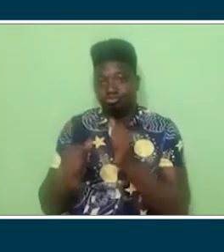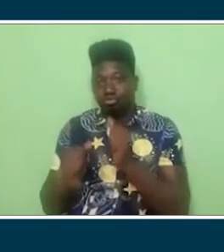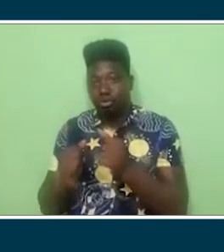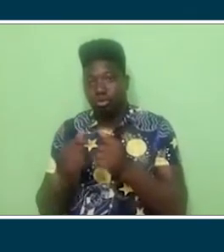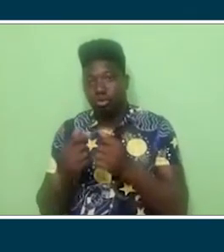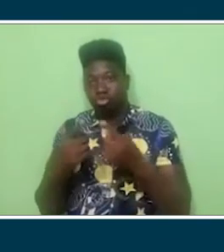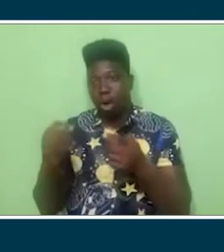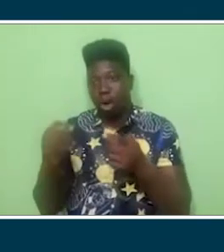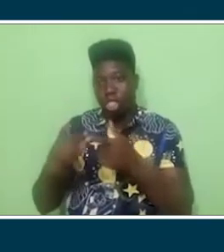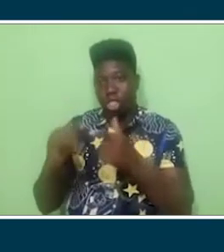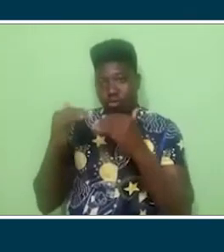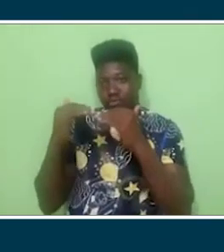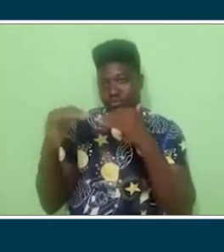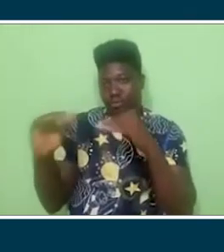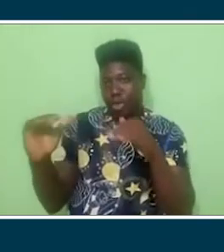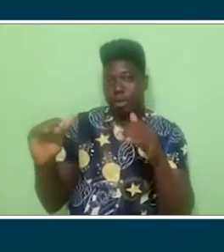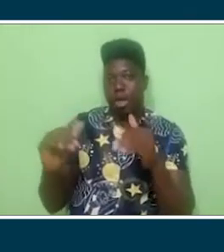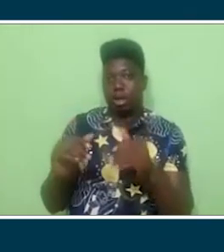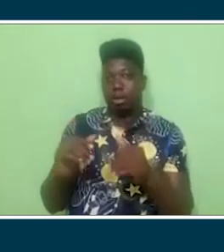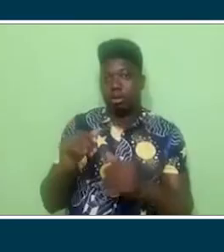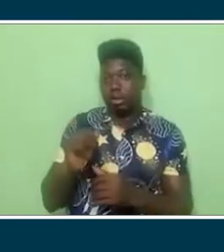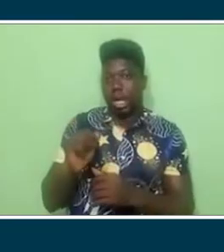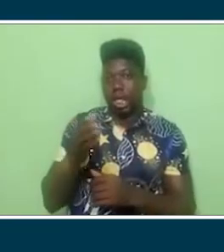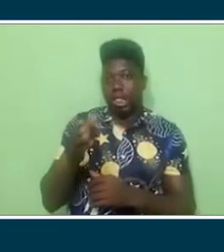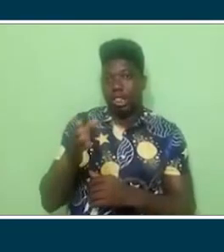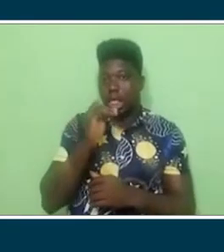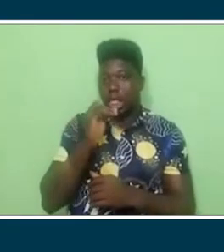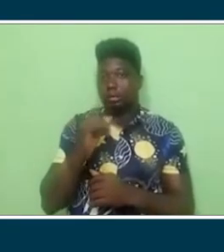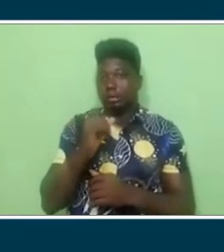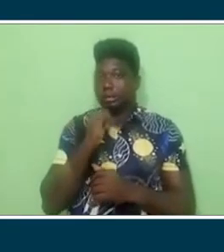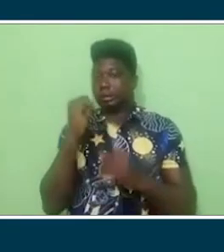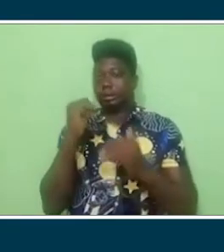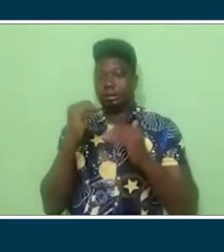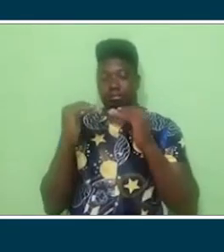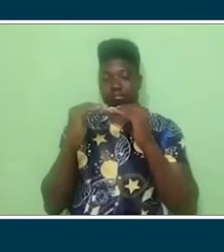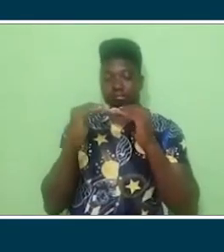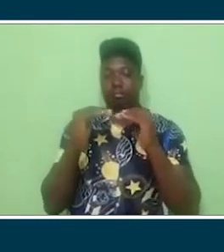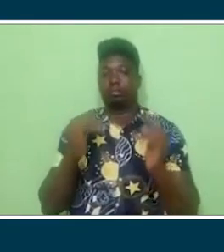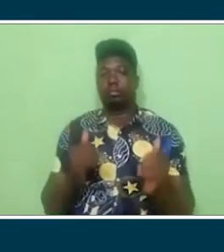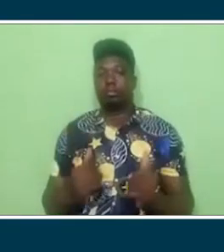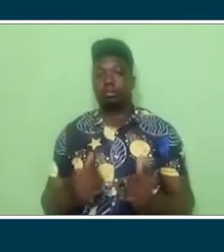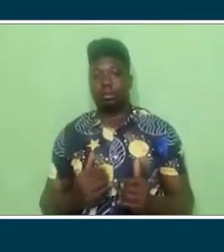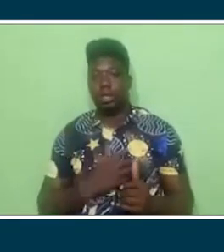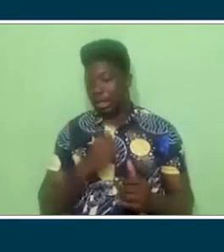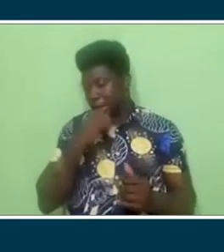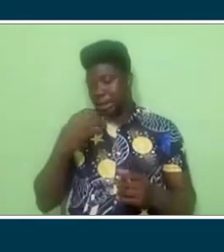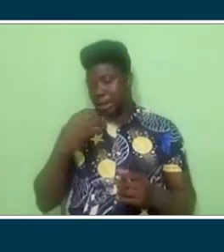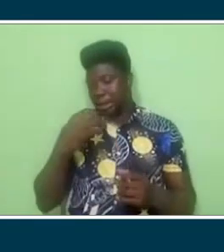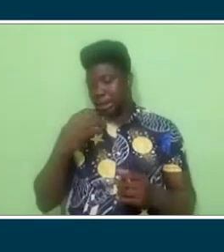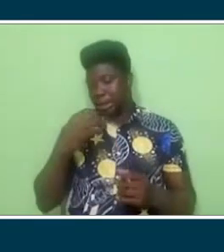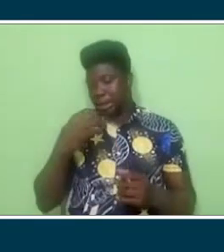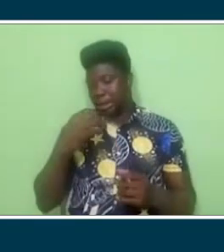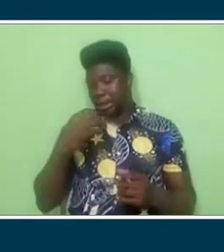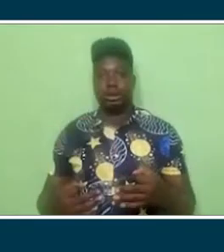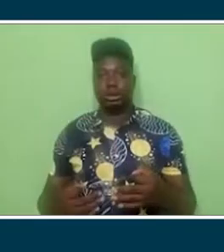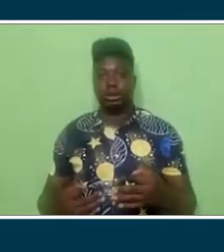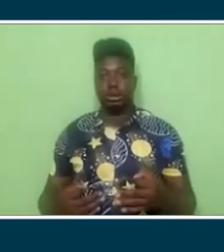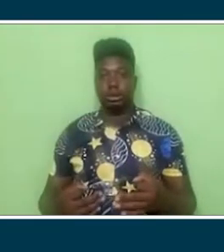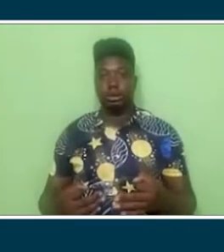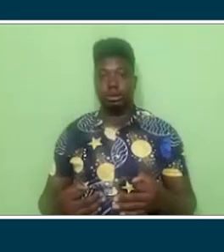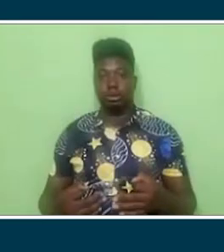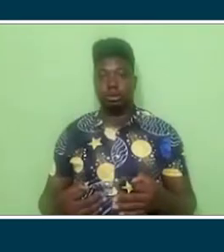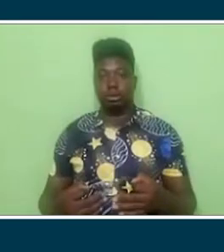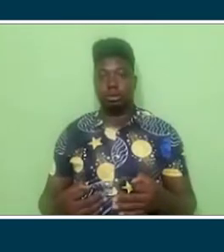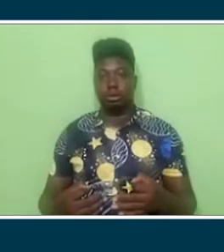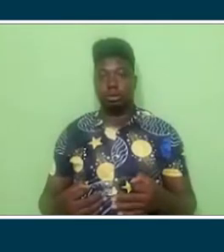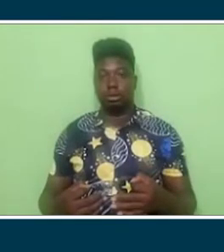there is inequality, there is inequity, there is injustice, but ultimately we're all humans, and ultimately we all suffer, and there's kind of a